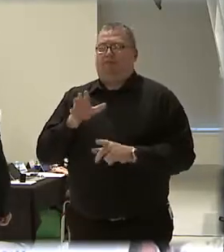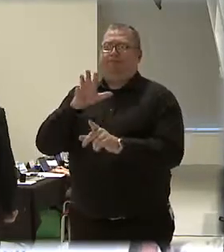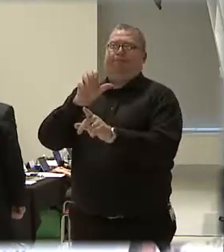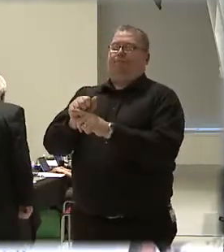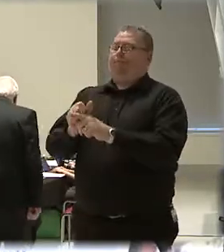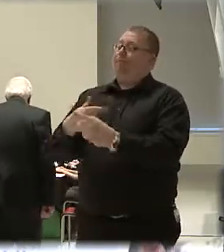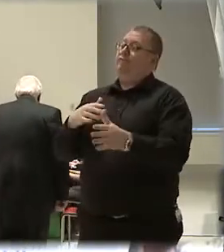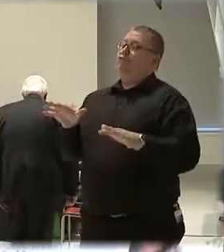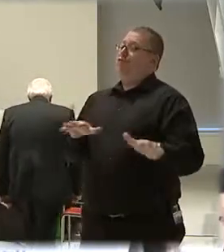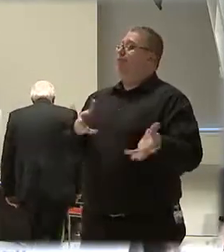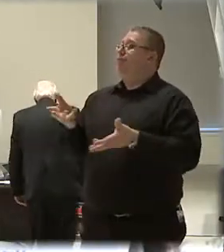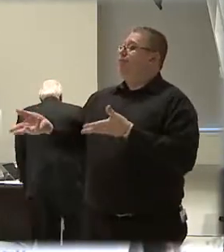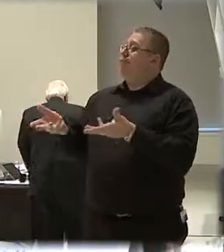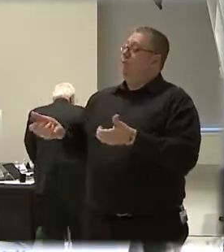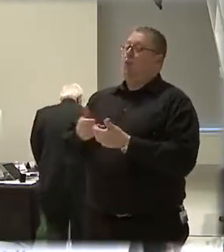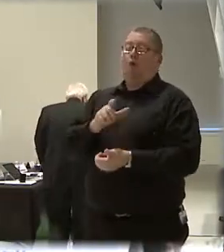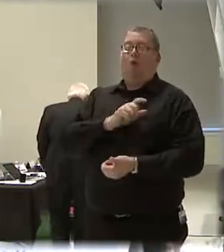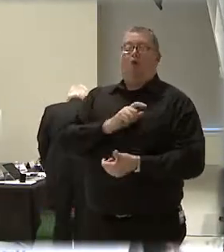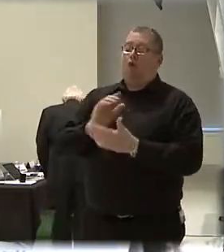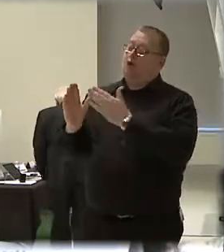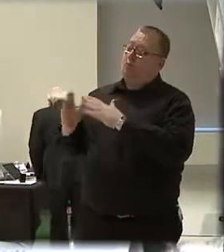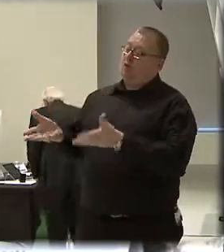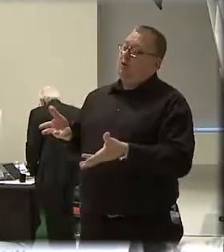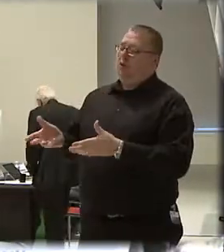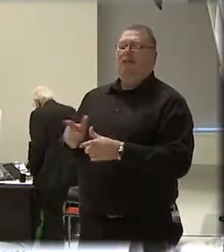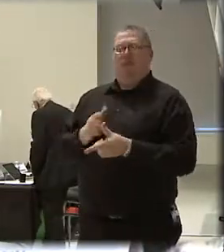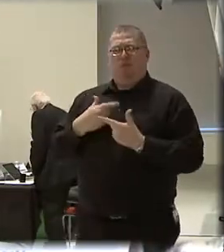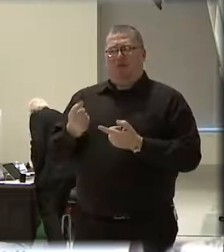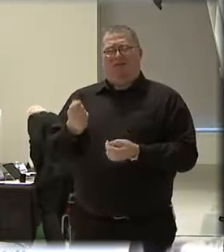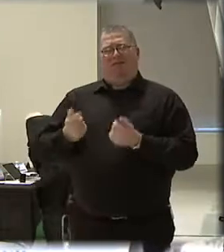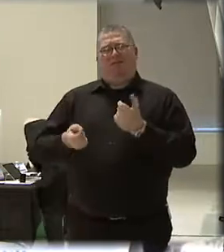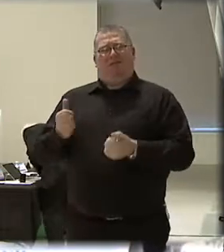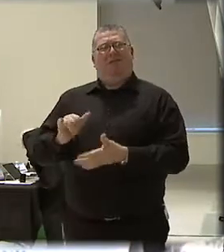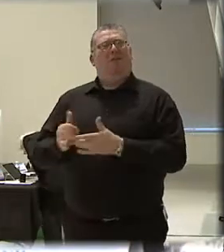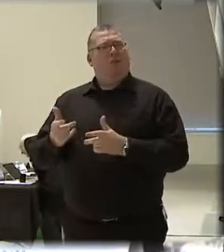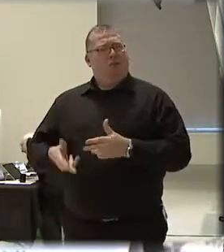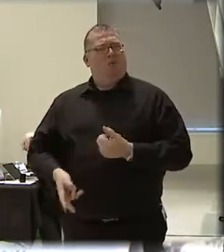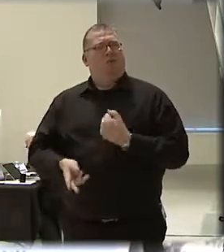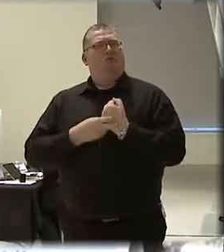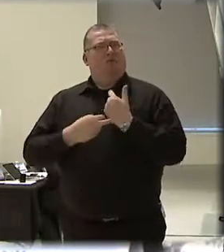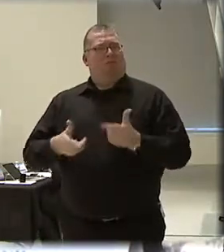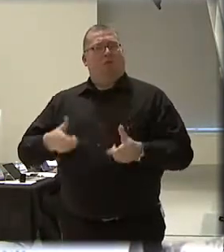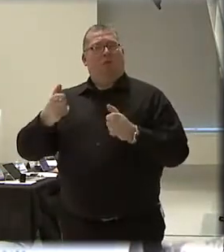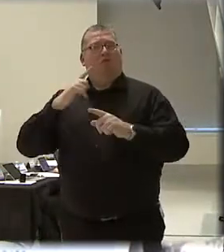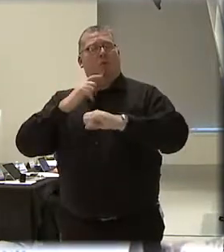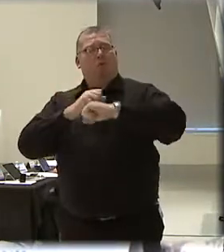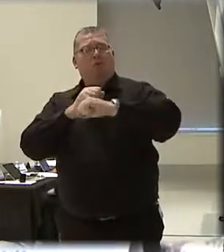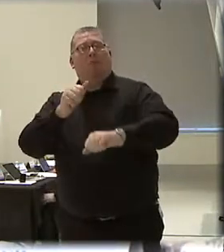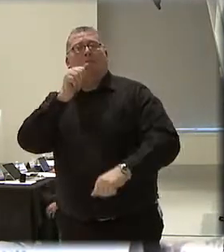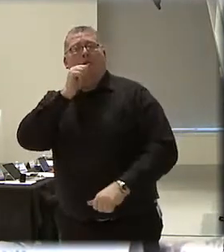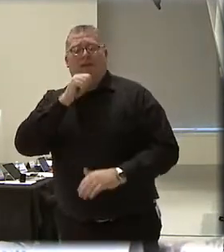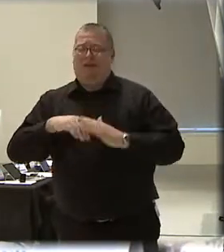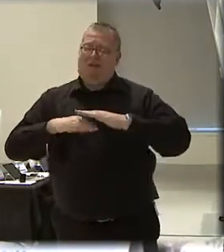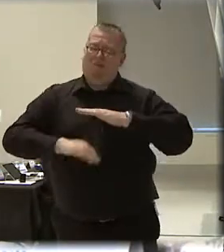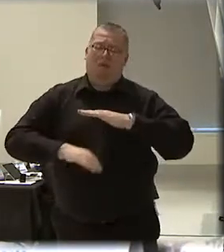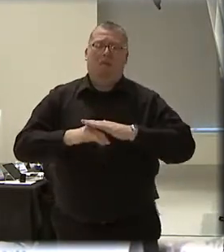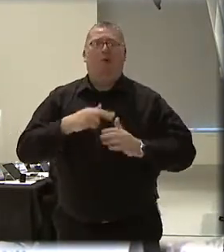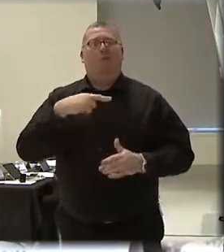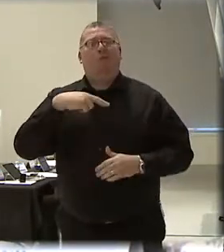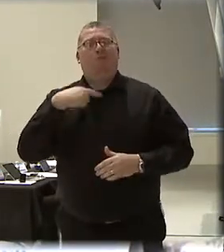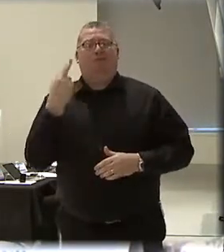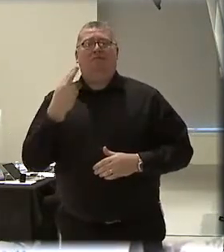casual interactions between officers and civilians need to be deleted quickly in order to protect privacy, to minimize the risk